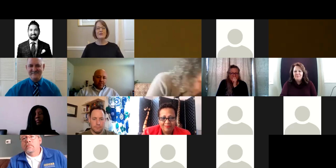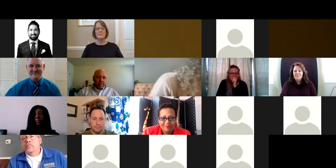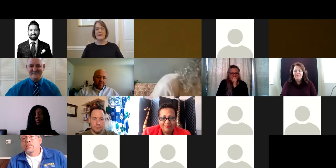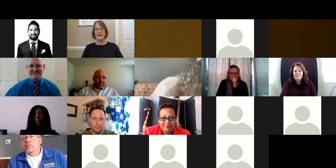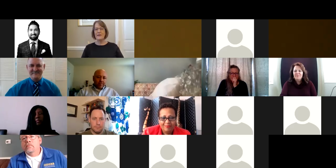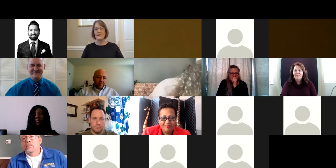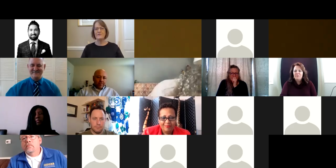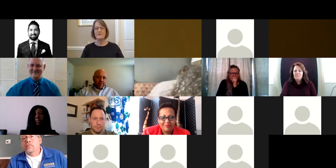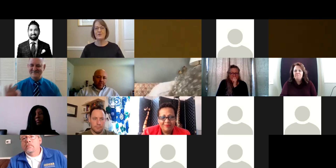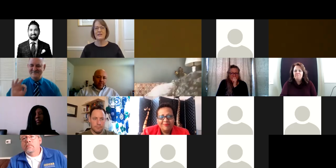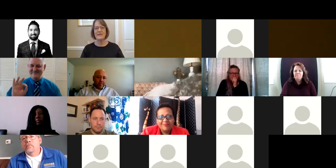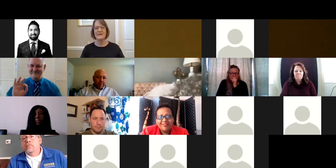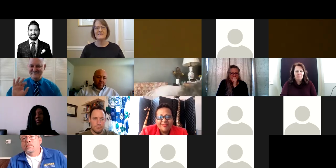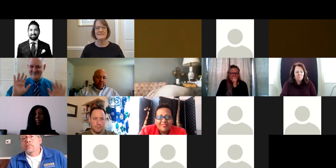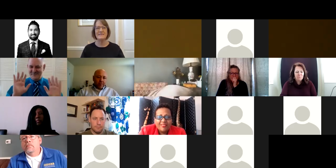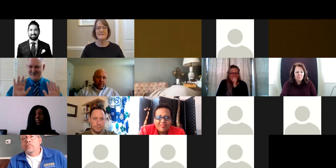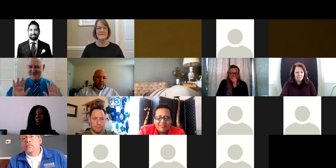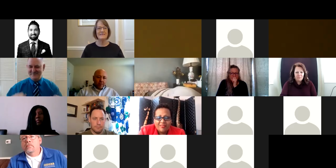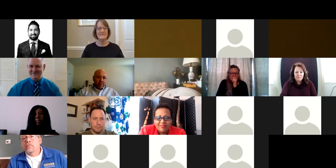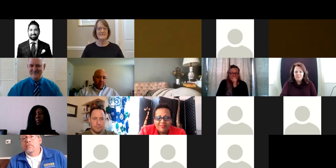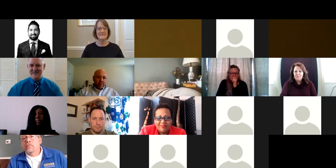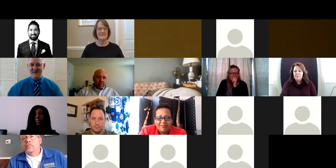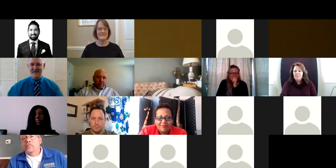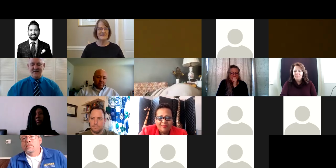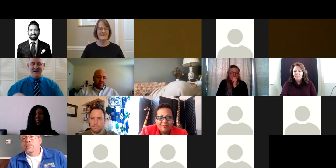Thank you, Pam. Thank you for joining us.